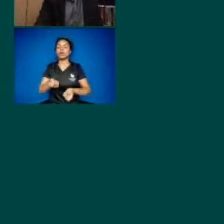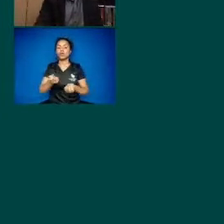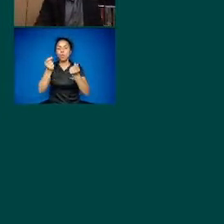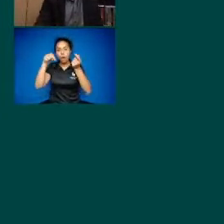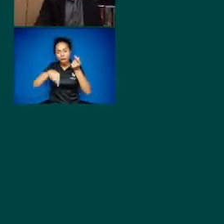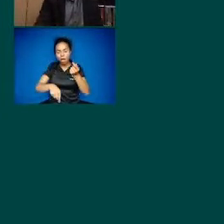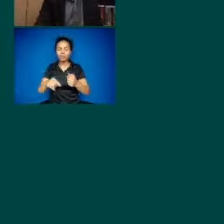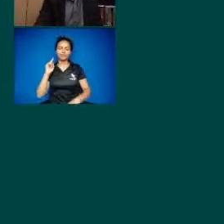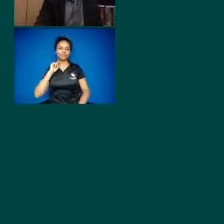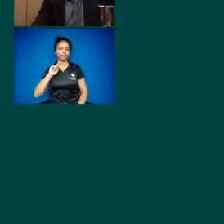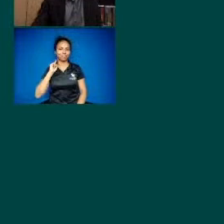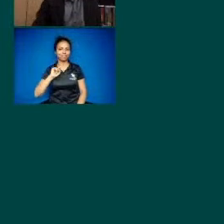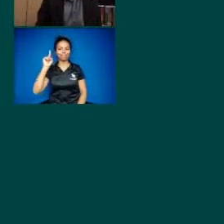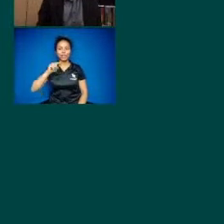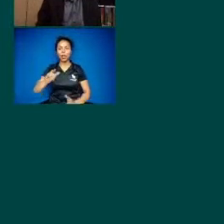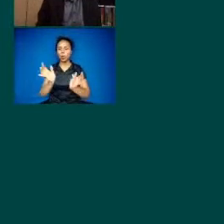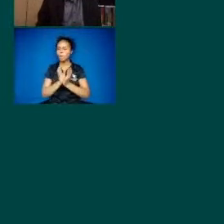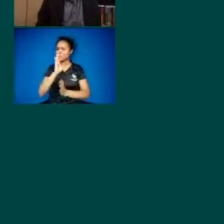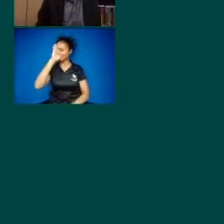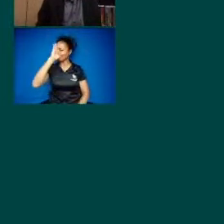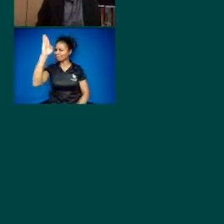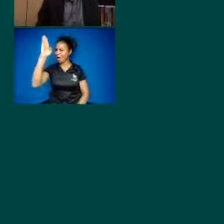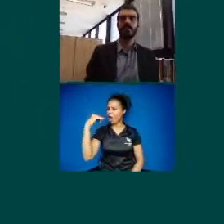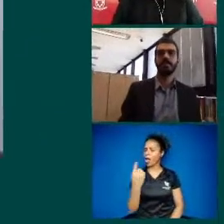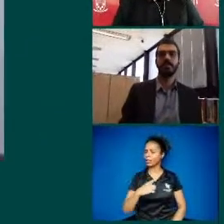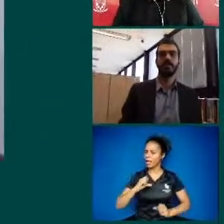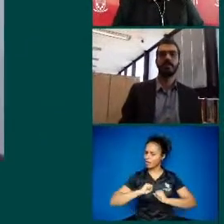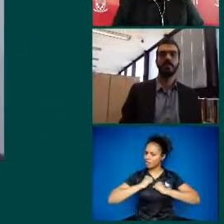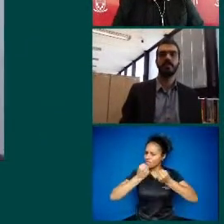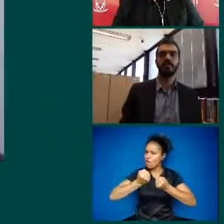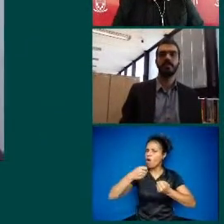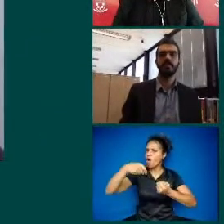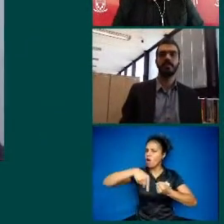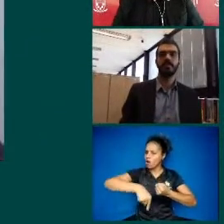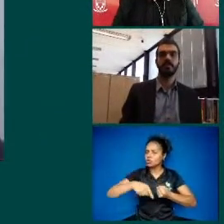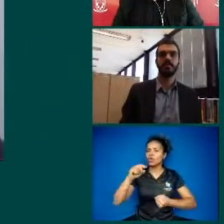to our partners that are really essential for this effort.